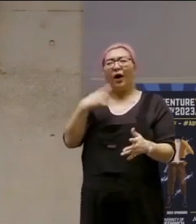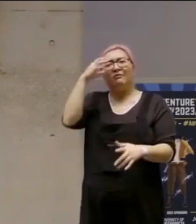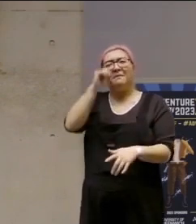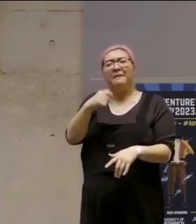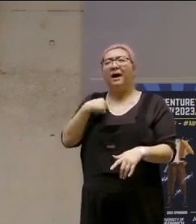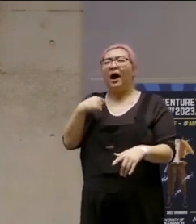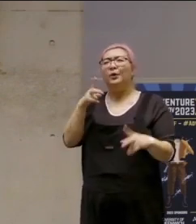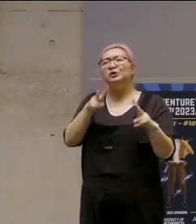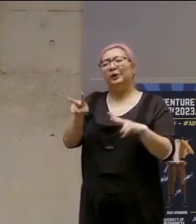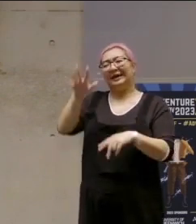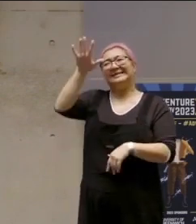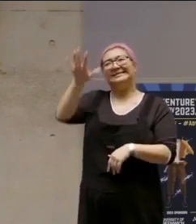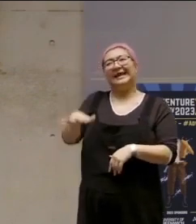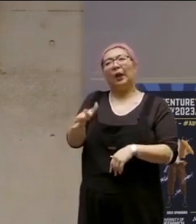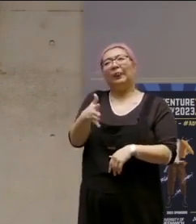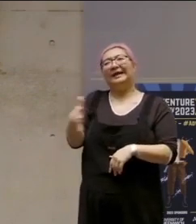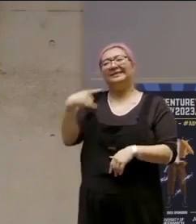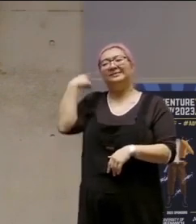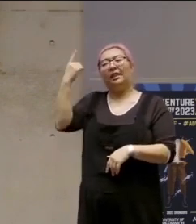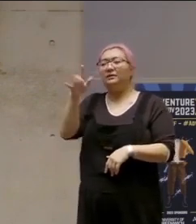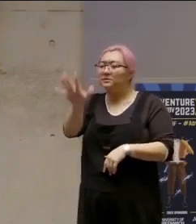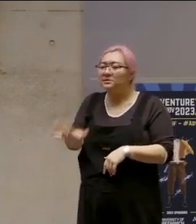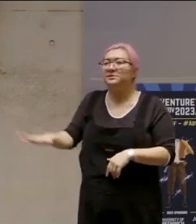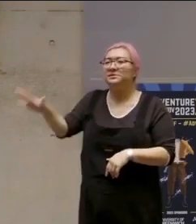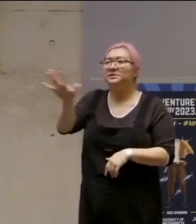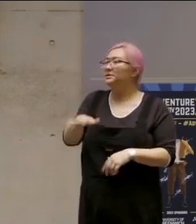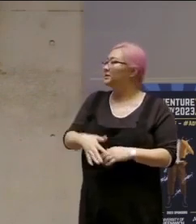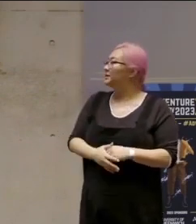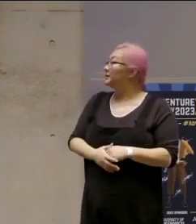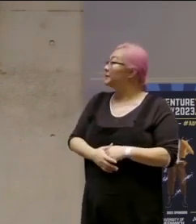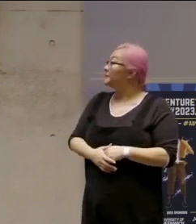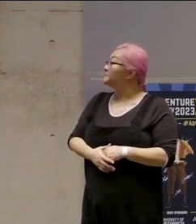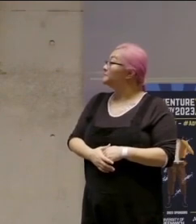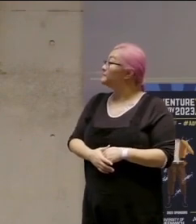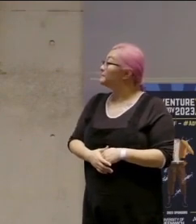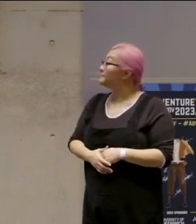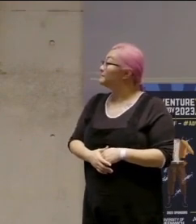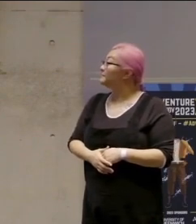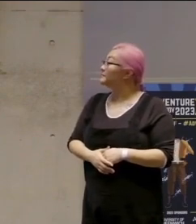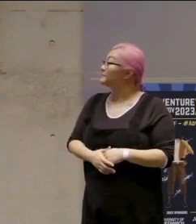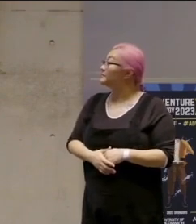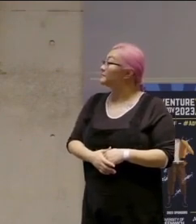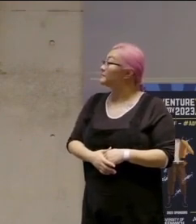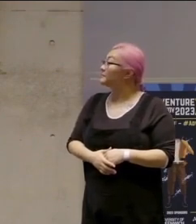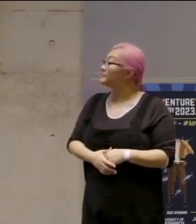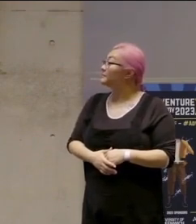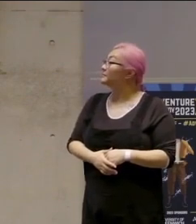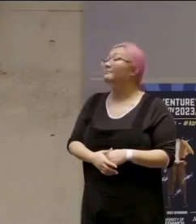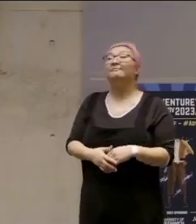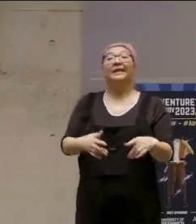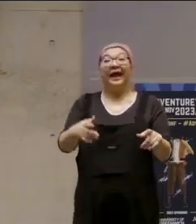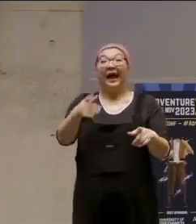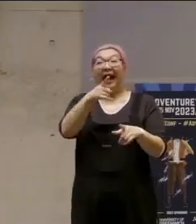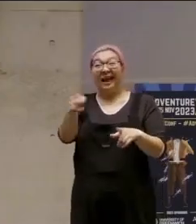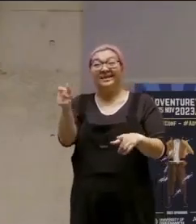the Southeastern line and the Jubilee line, I'm like, it takes so long for these things to come. They're always delayed. Like, has anybody had like their train be delayed before?